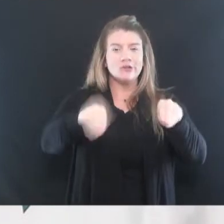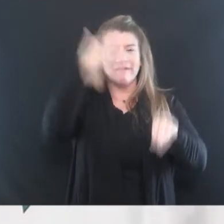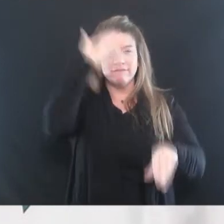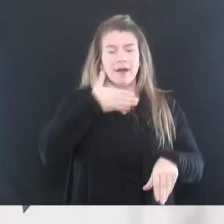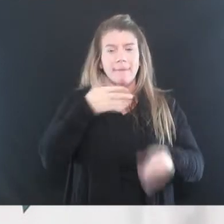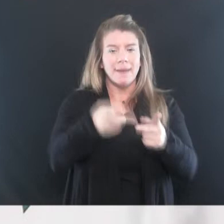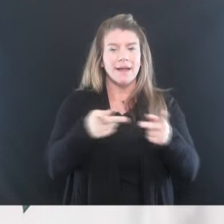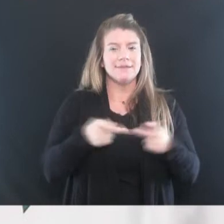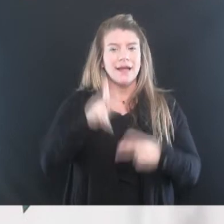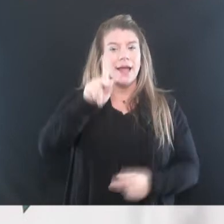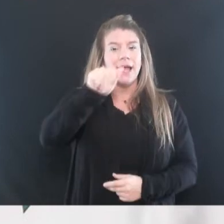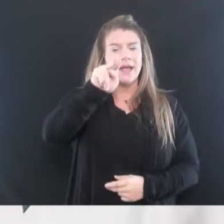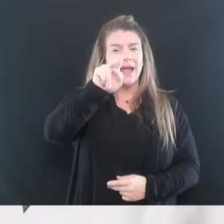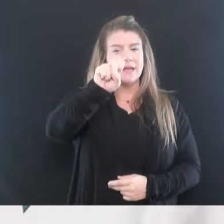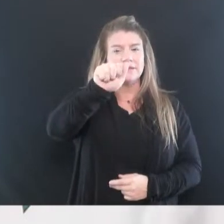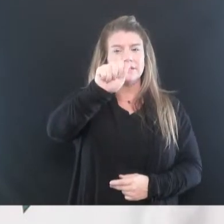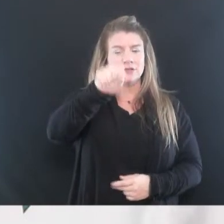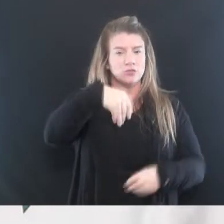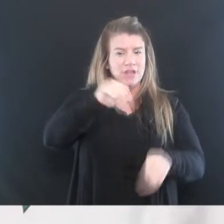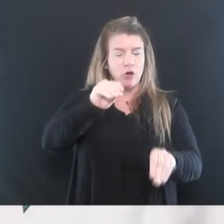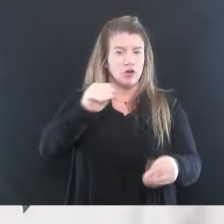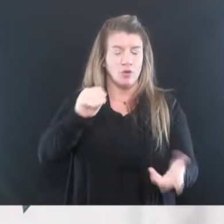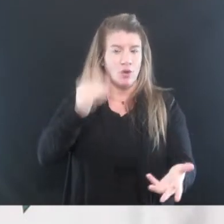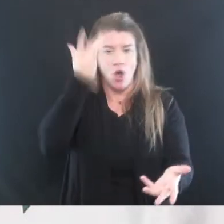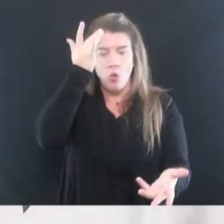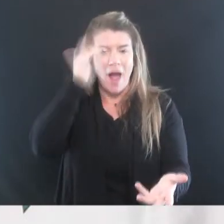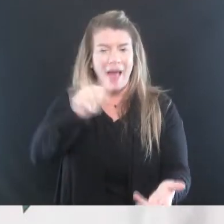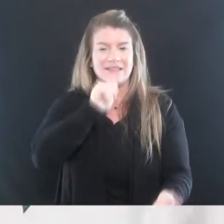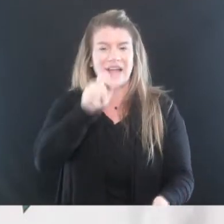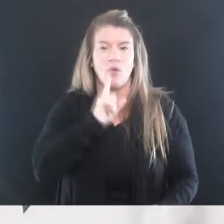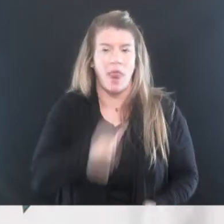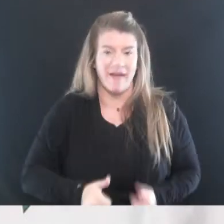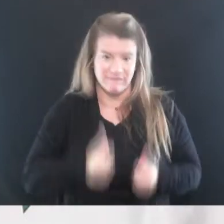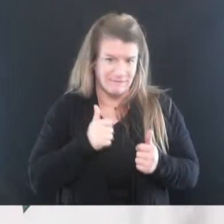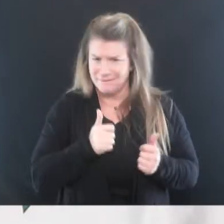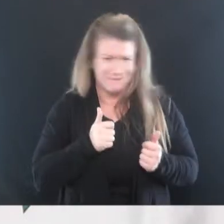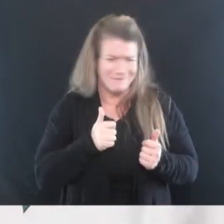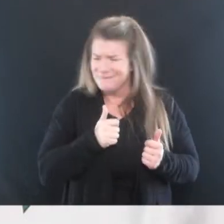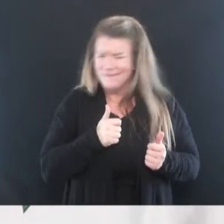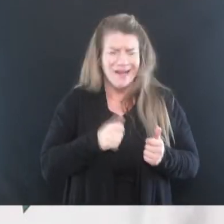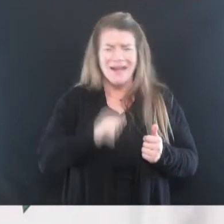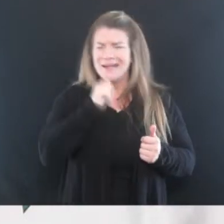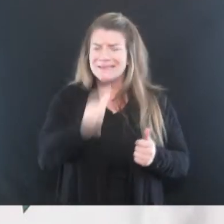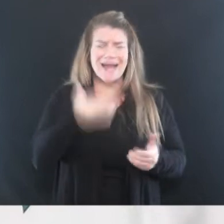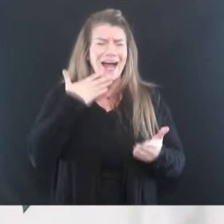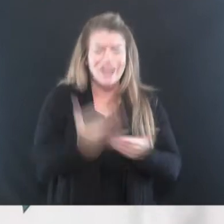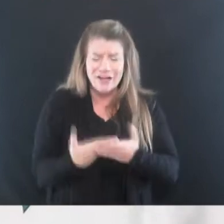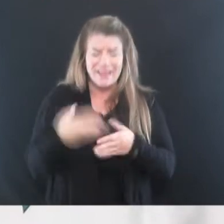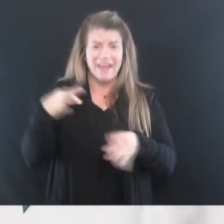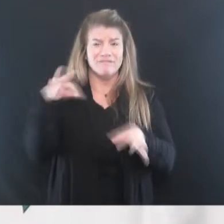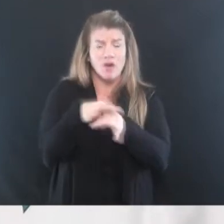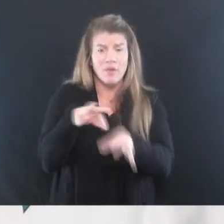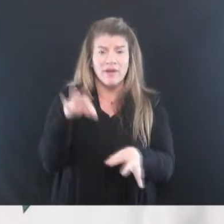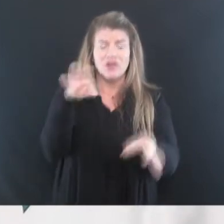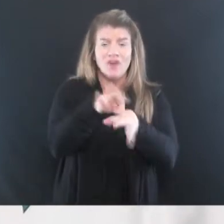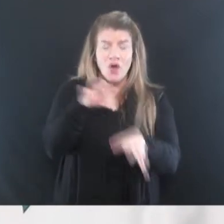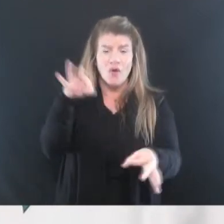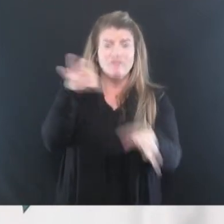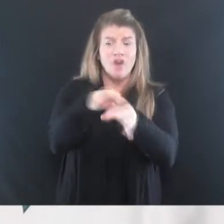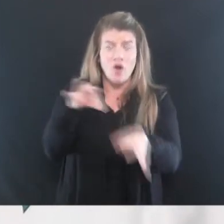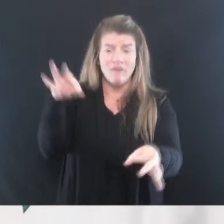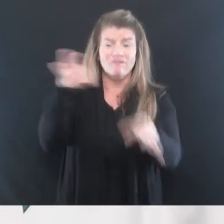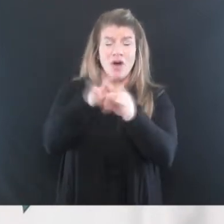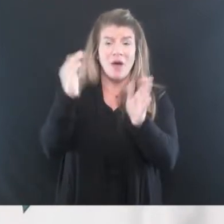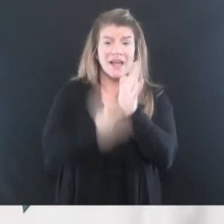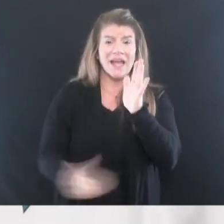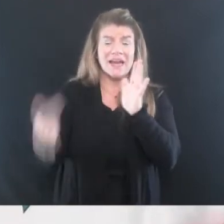day, it's not good. It's not good that vote after vote after vote is, you